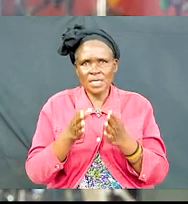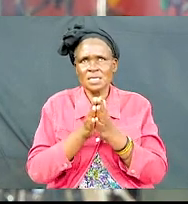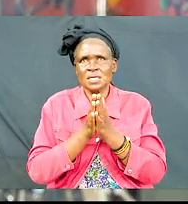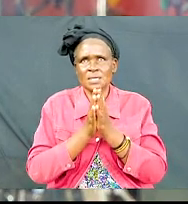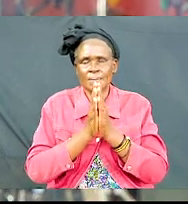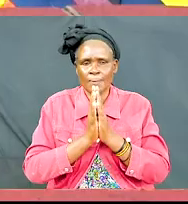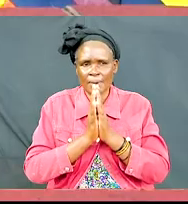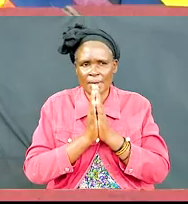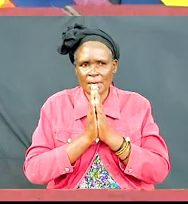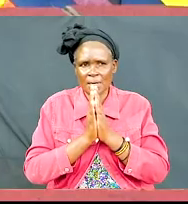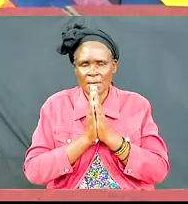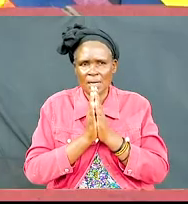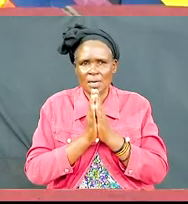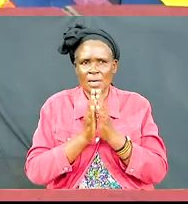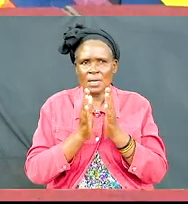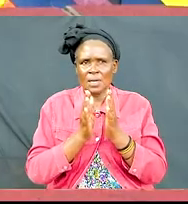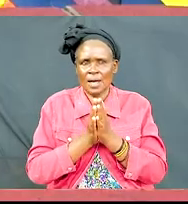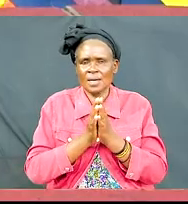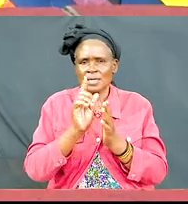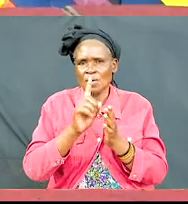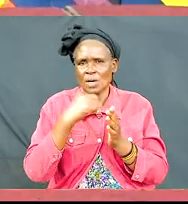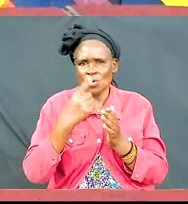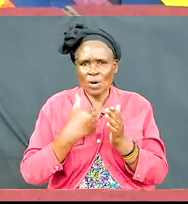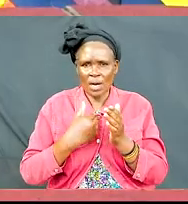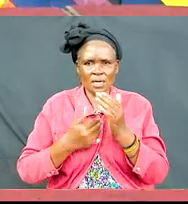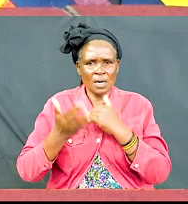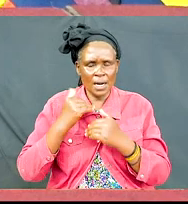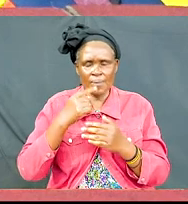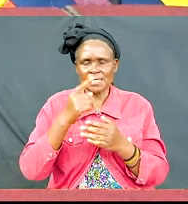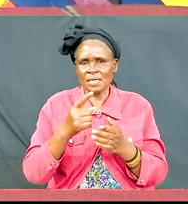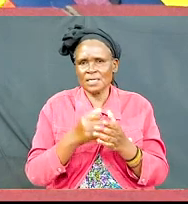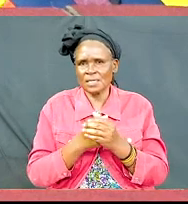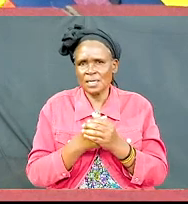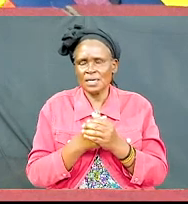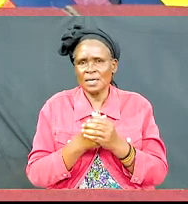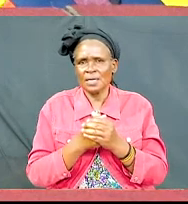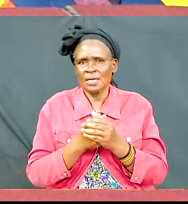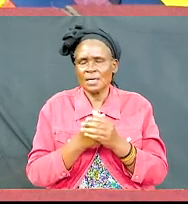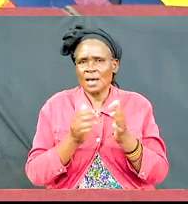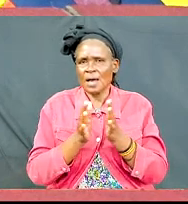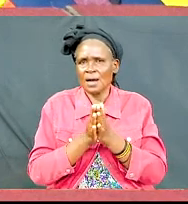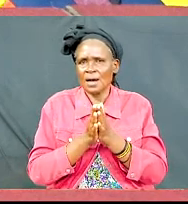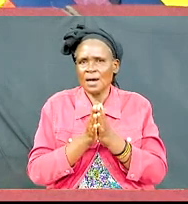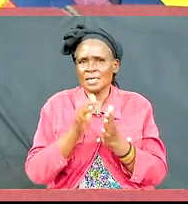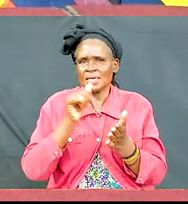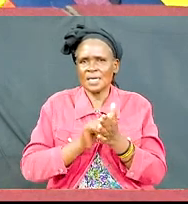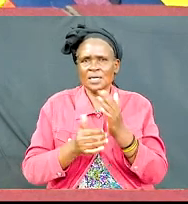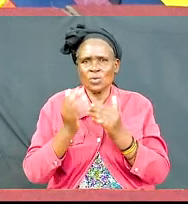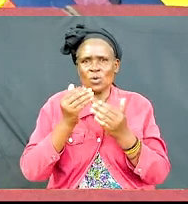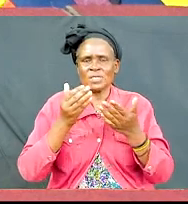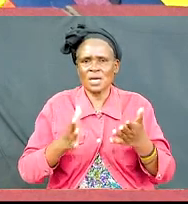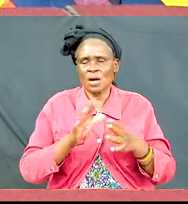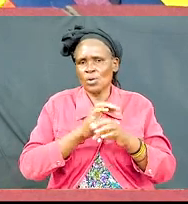pain. The one that the disciples had put their faith and their trust in was now no